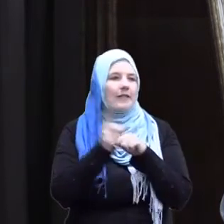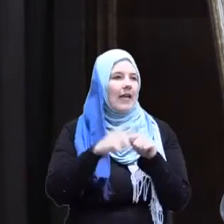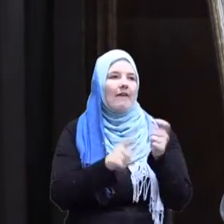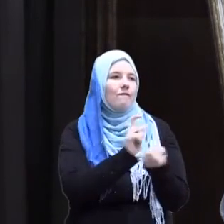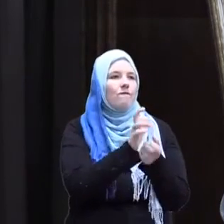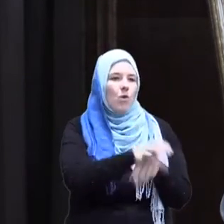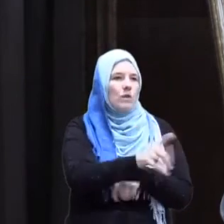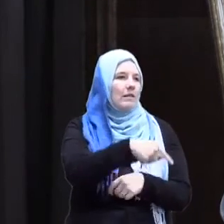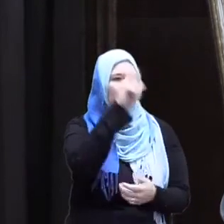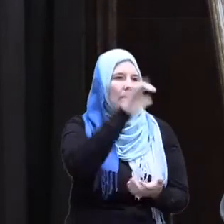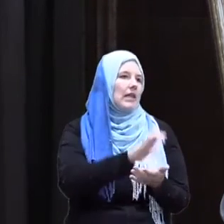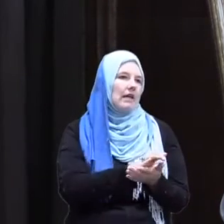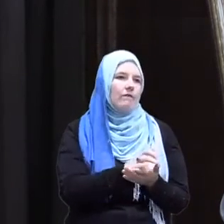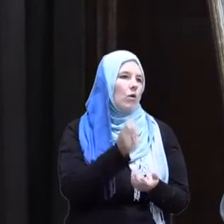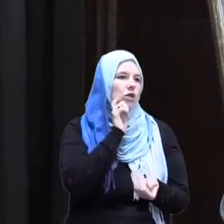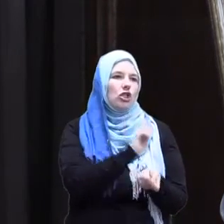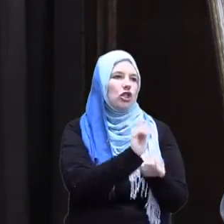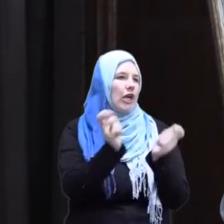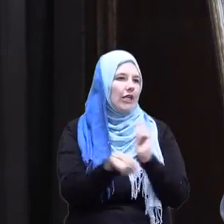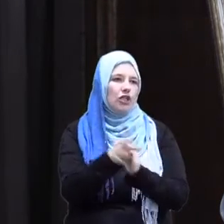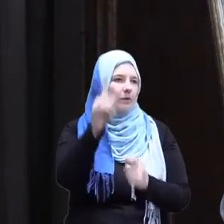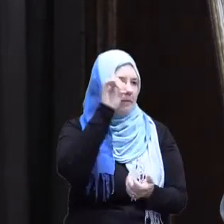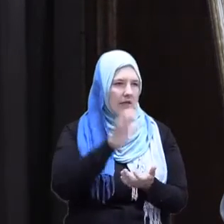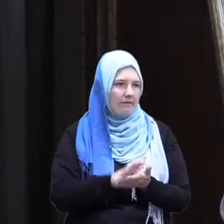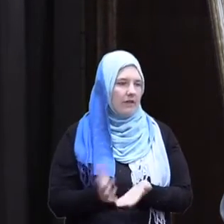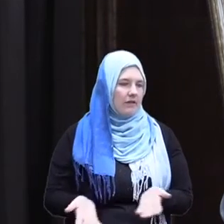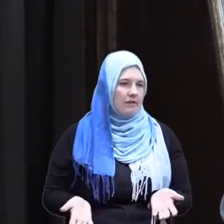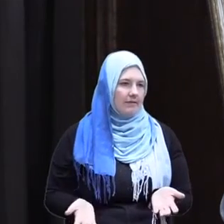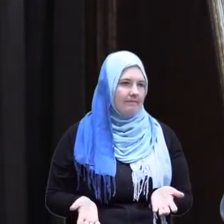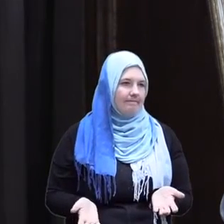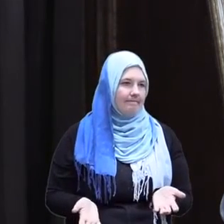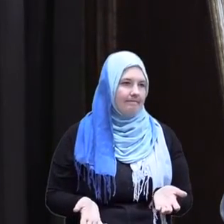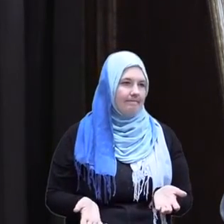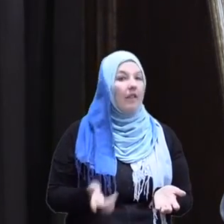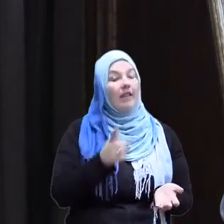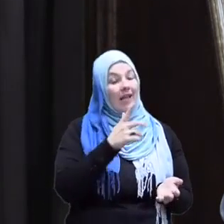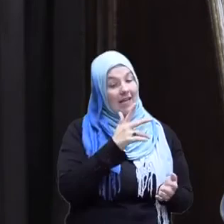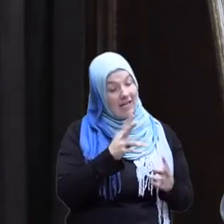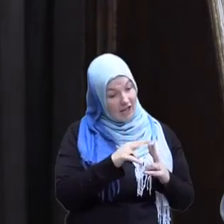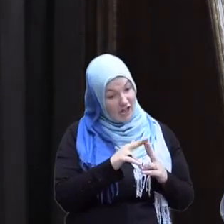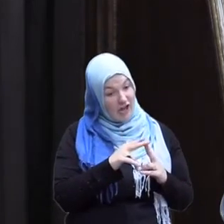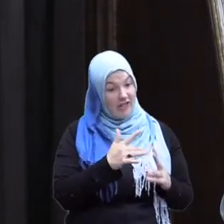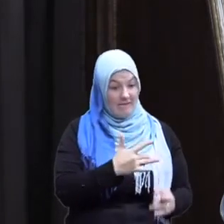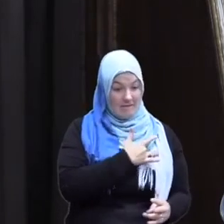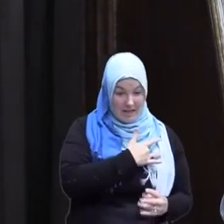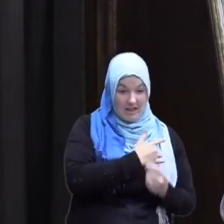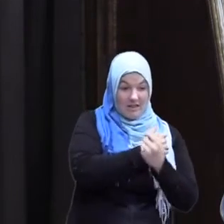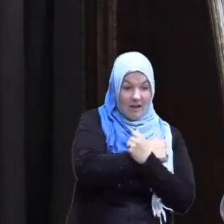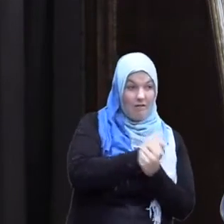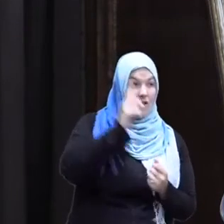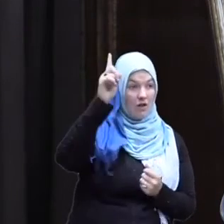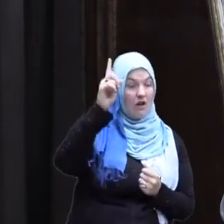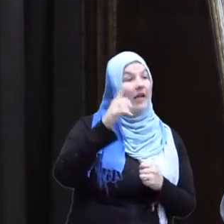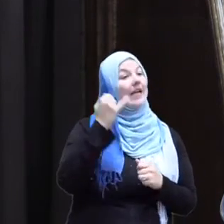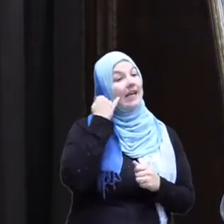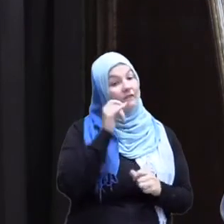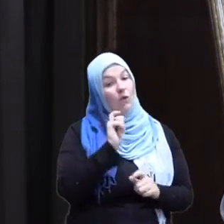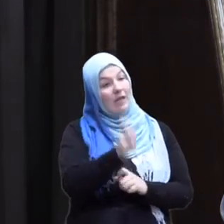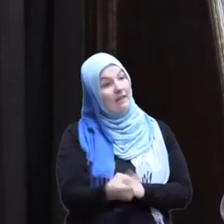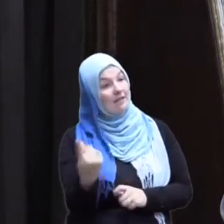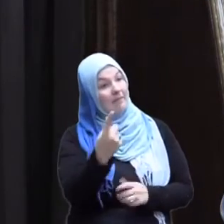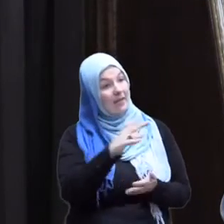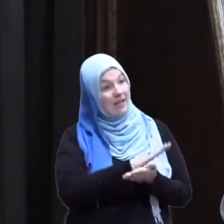into believing by bribery or gifts or anything else. If you give a gift, give it for the sake of Allah.